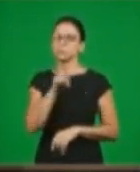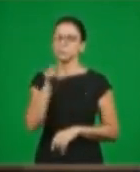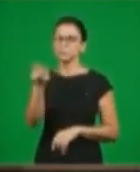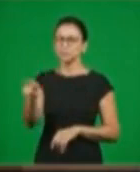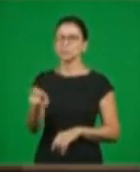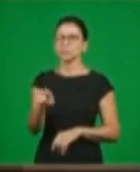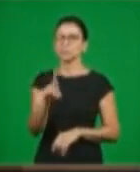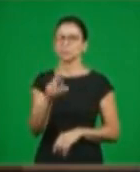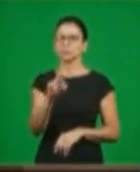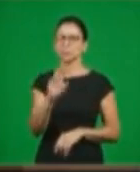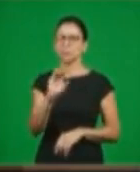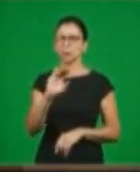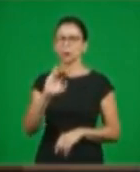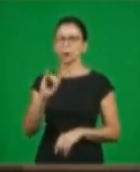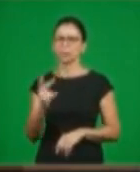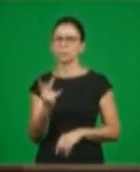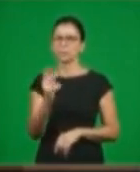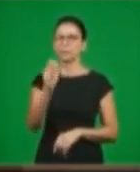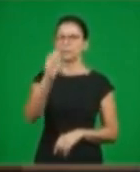You're gonna have to go through